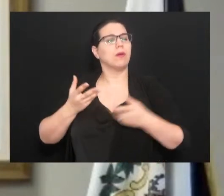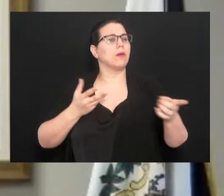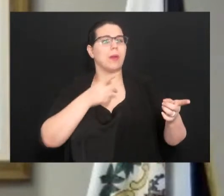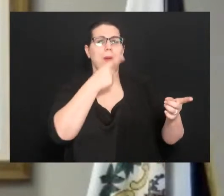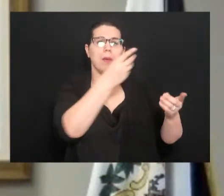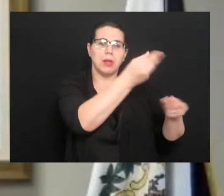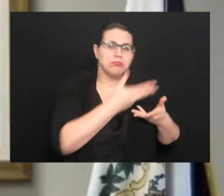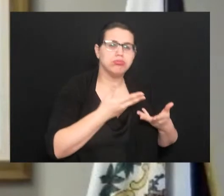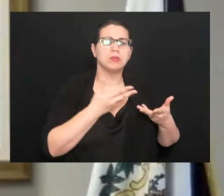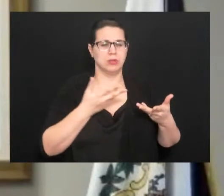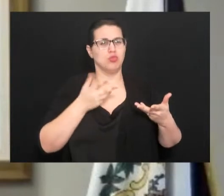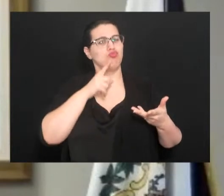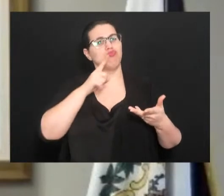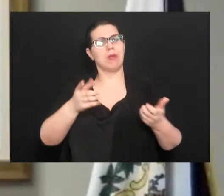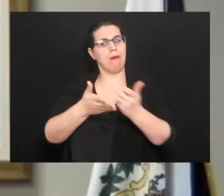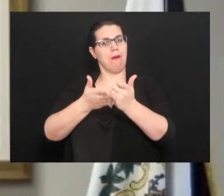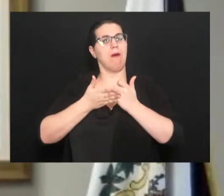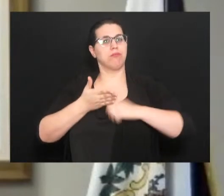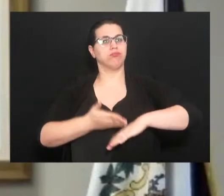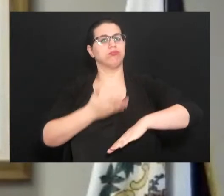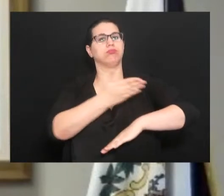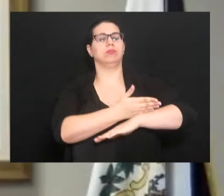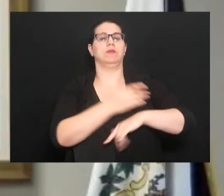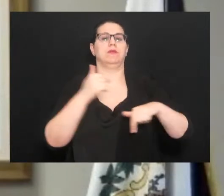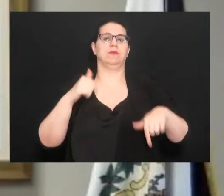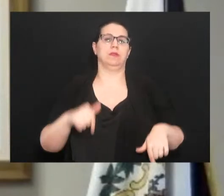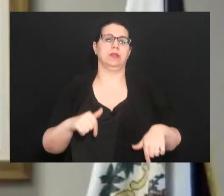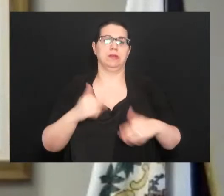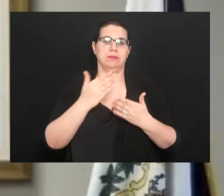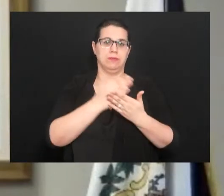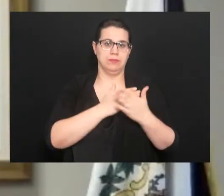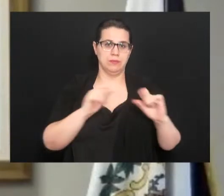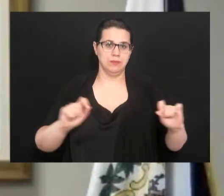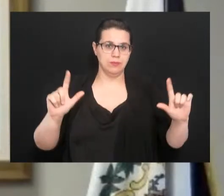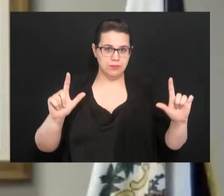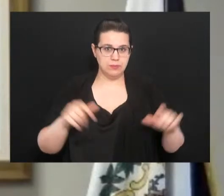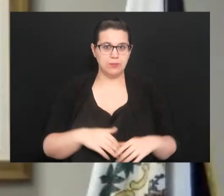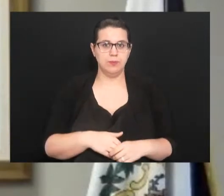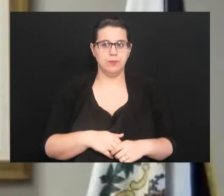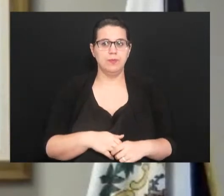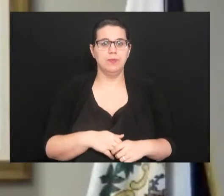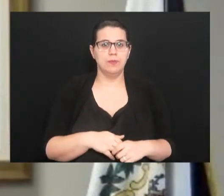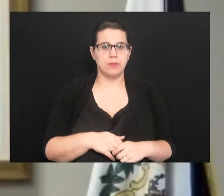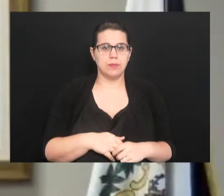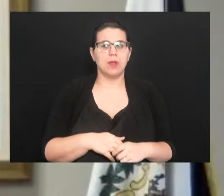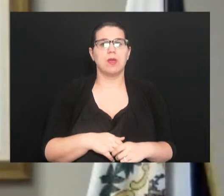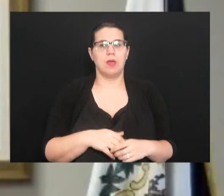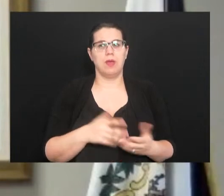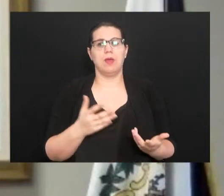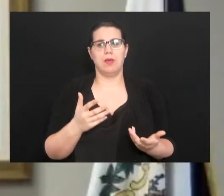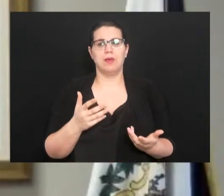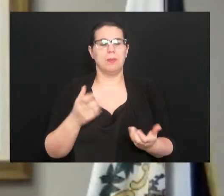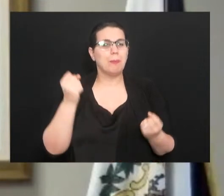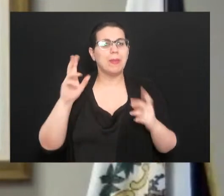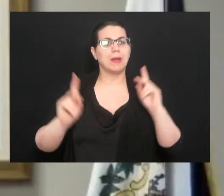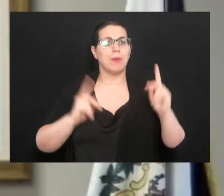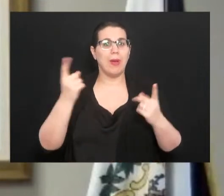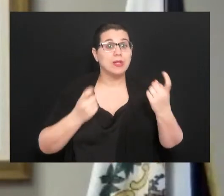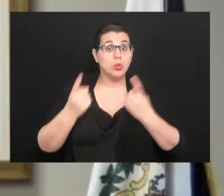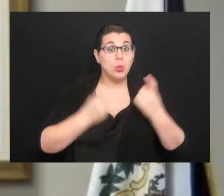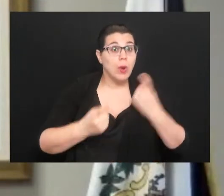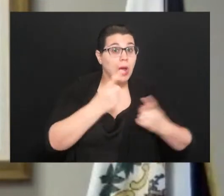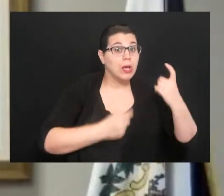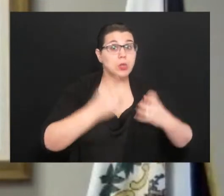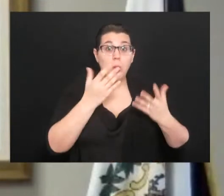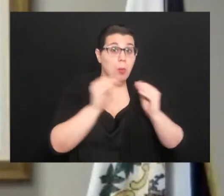to us. Many of the changes to the dashboard are directly a result of individuals asking questions and wanting more